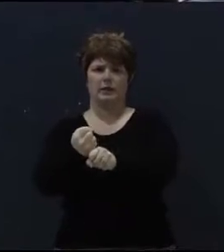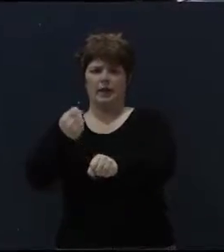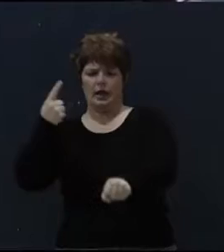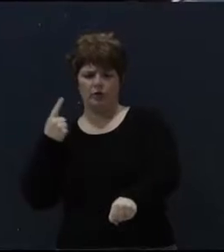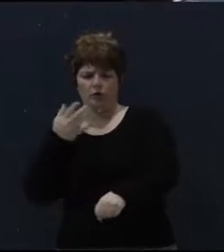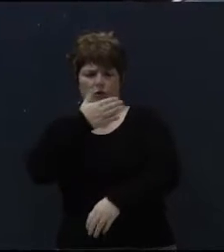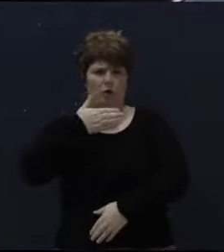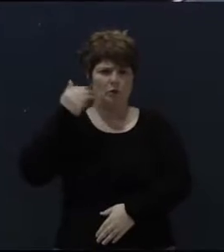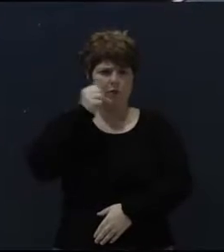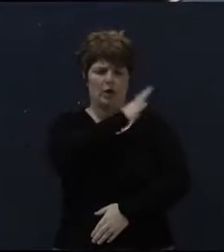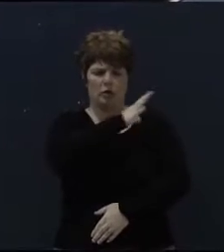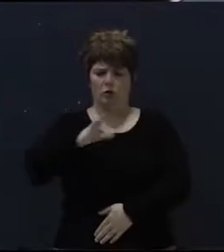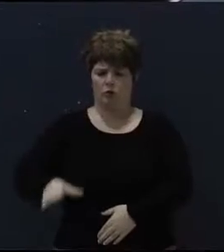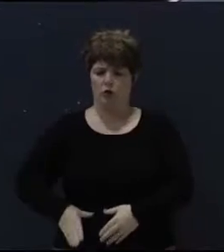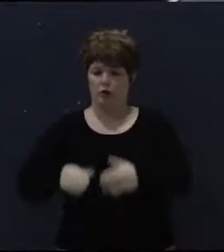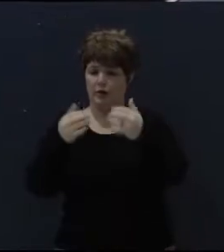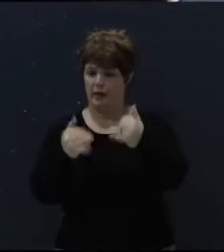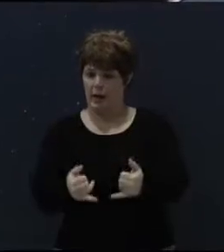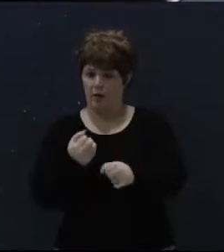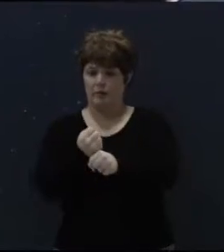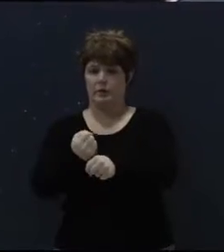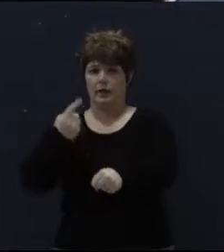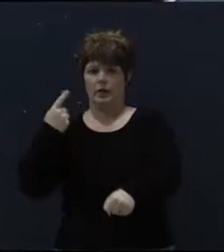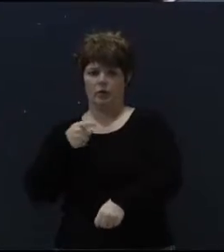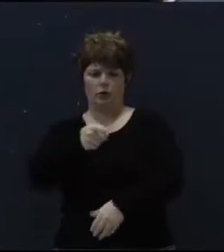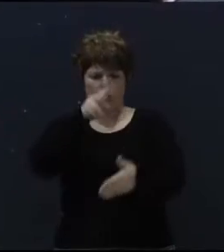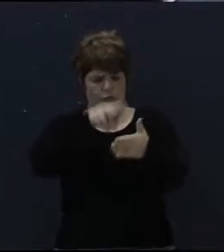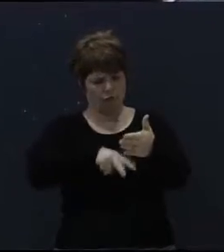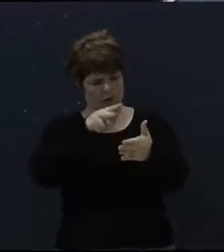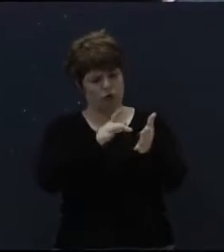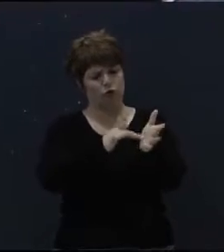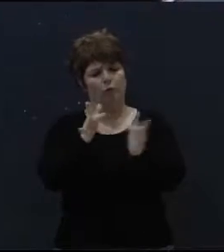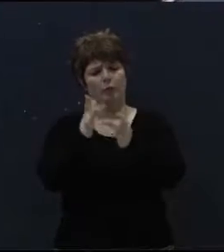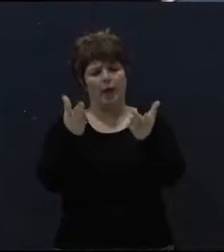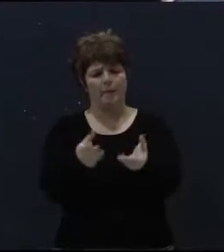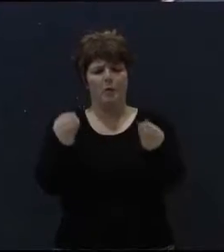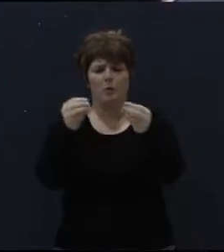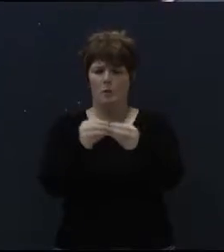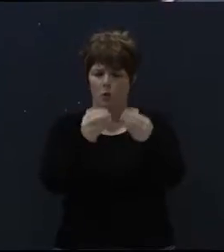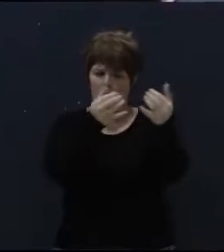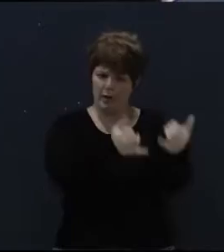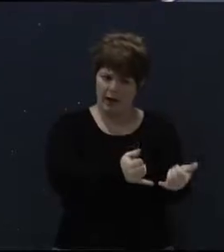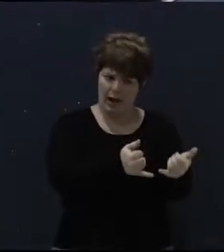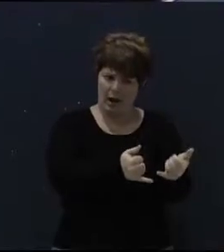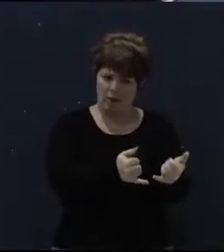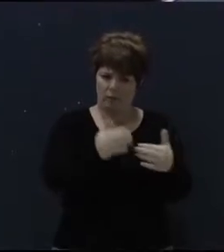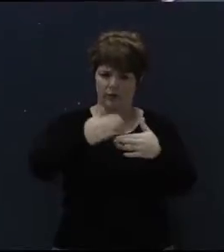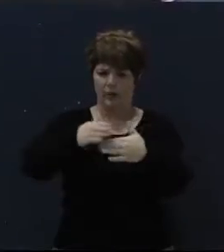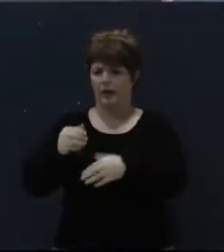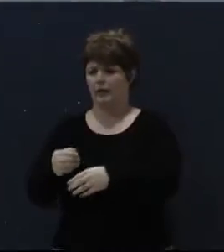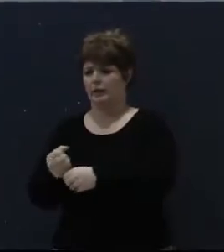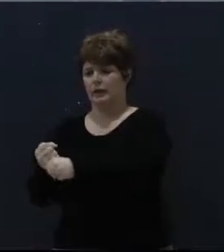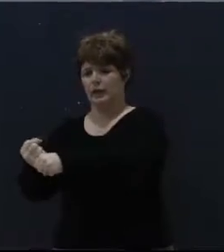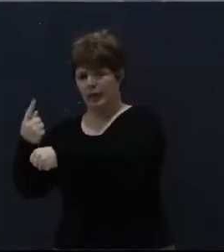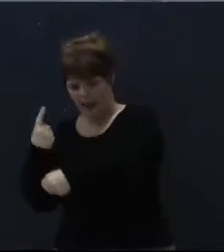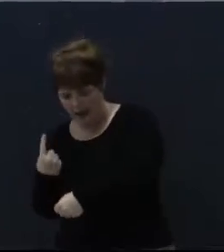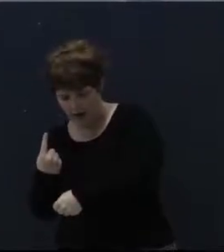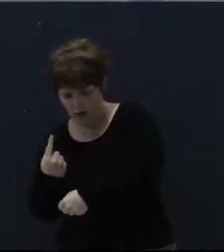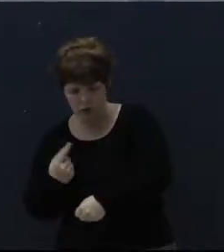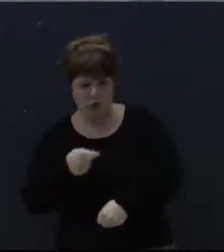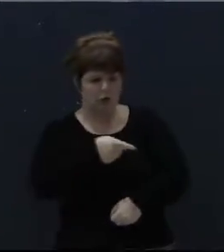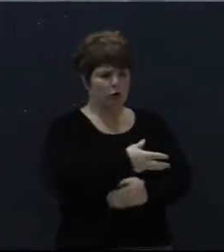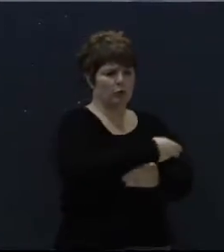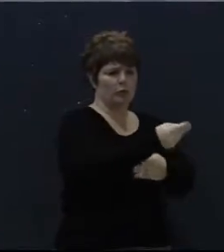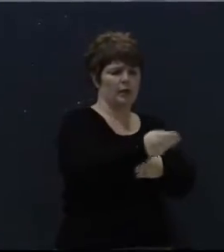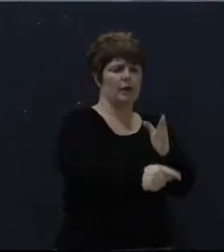Christian now as you were last year? You read your Bible more now than you did last year. You passing out tracts more now than you